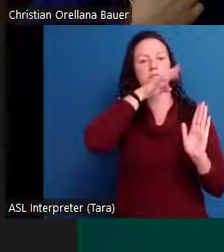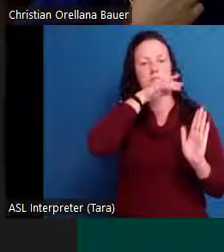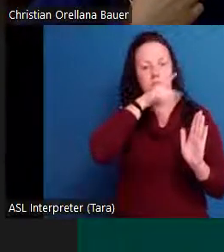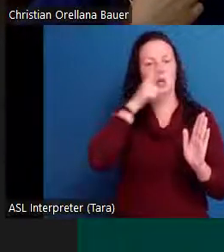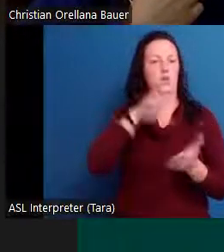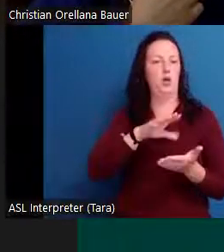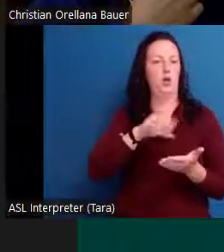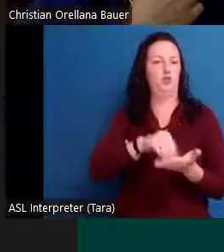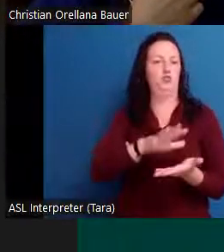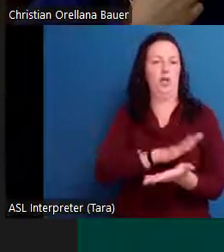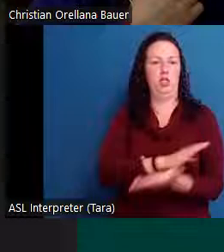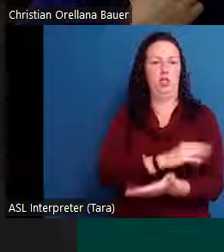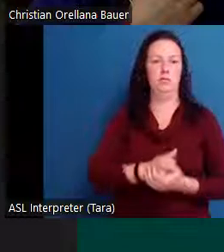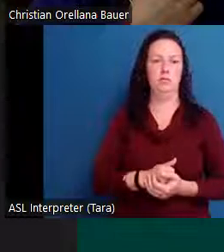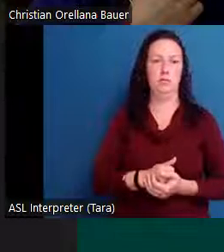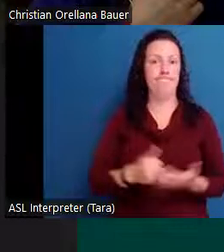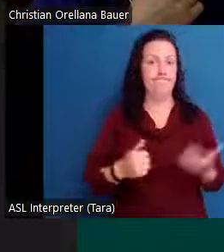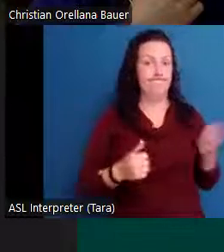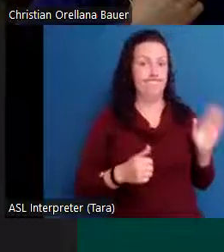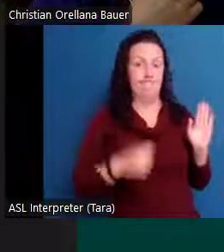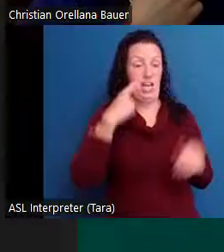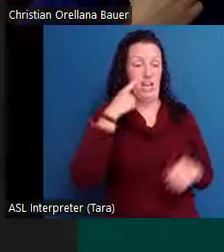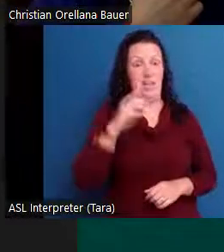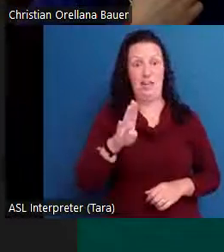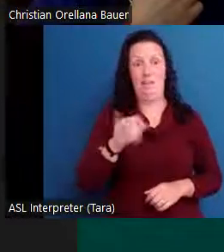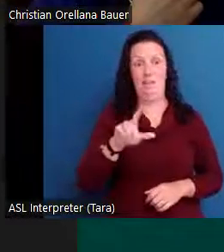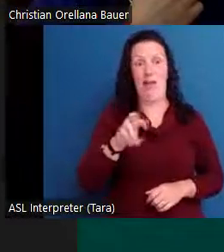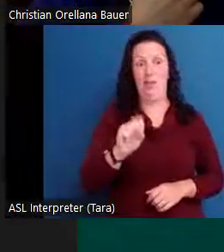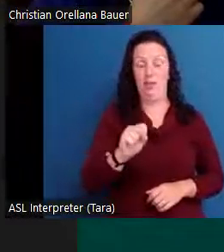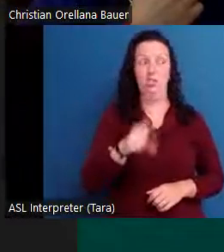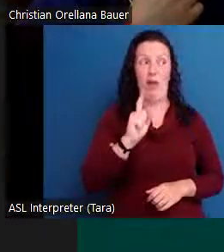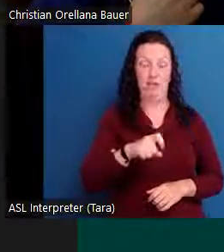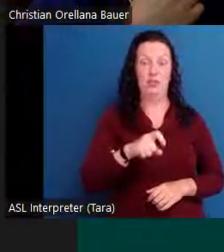I think in the bylaws, you need to be in a meeting to participate in the meeting.